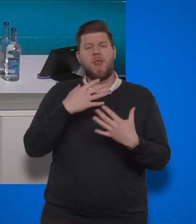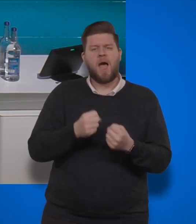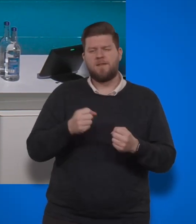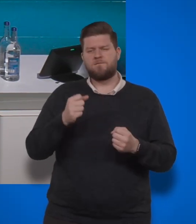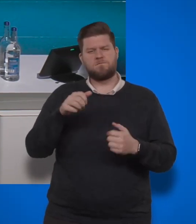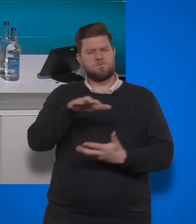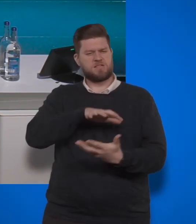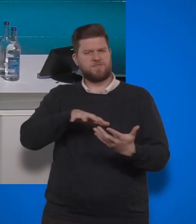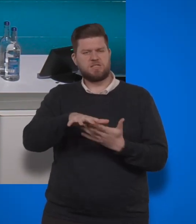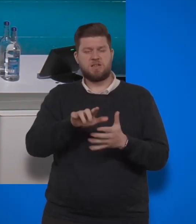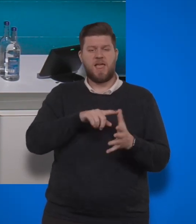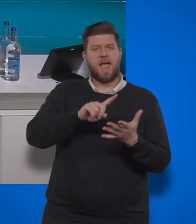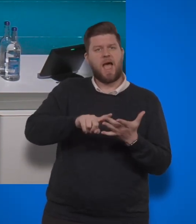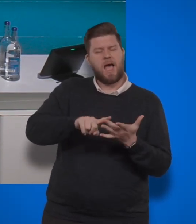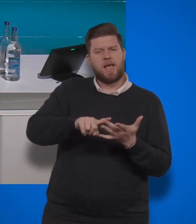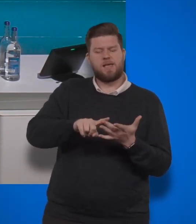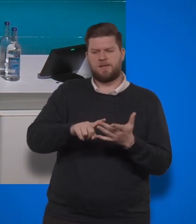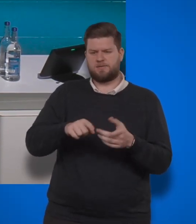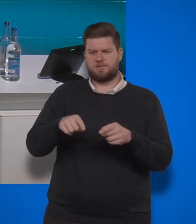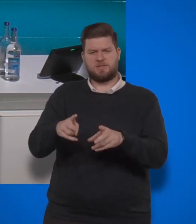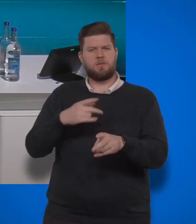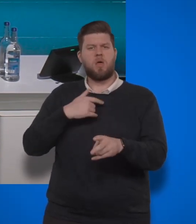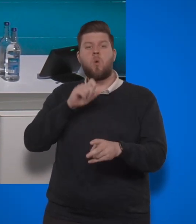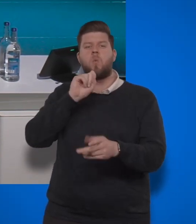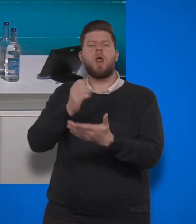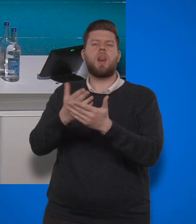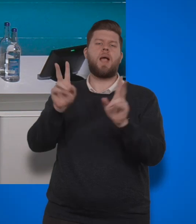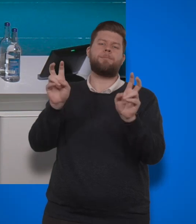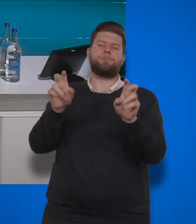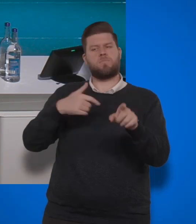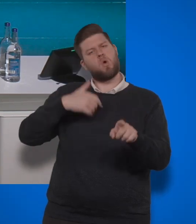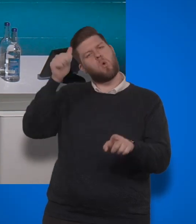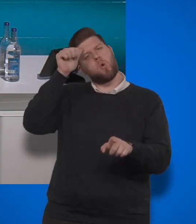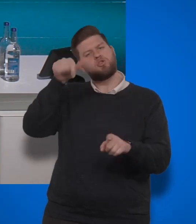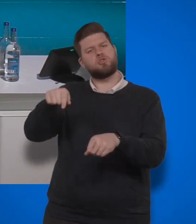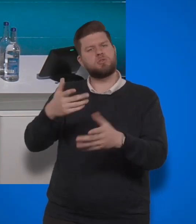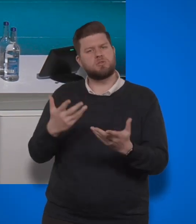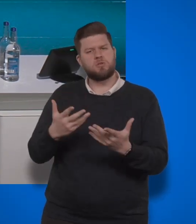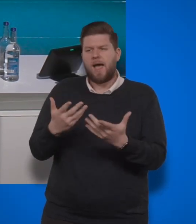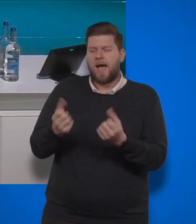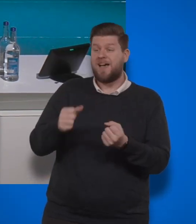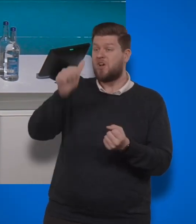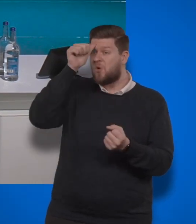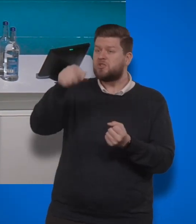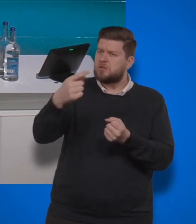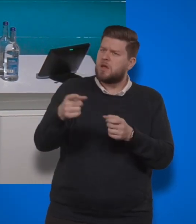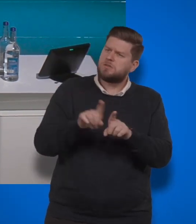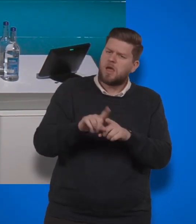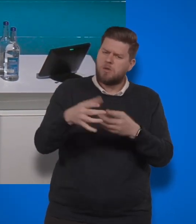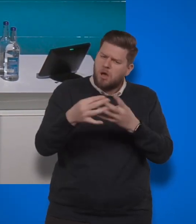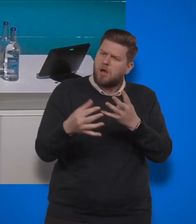sophisticated AI systems that claim to be conscious, that have all the attributes of a conscious